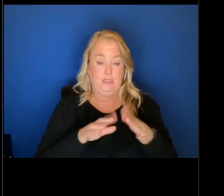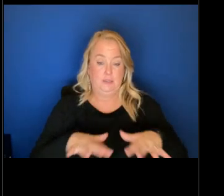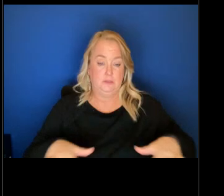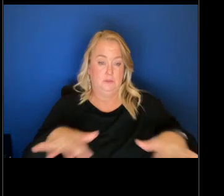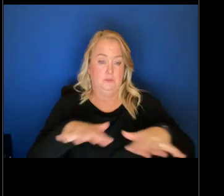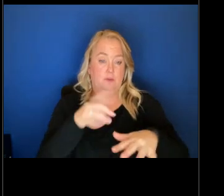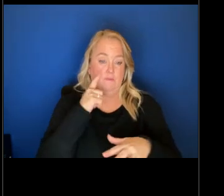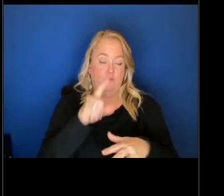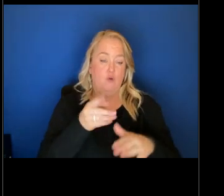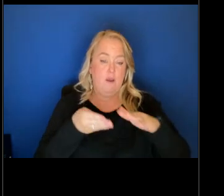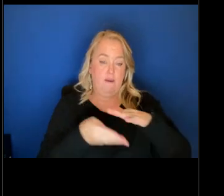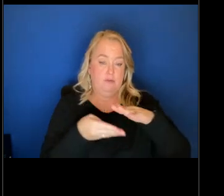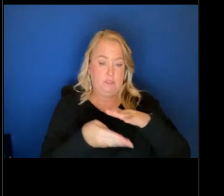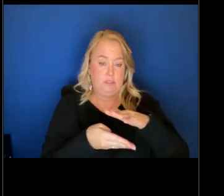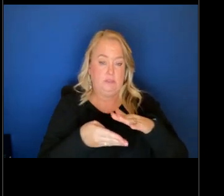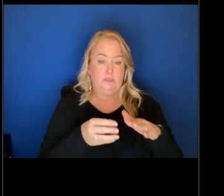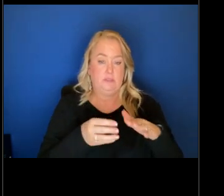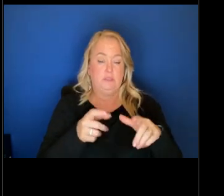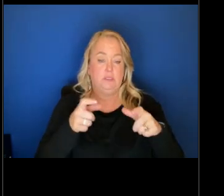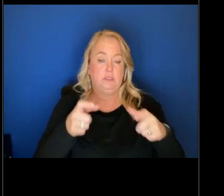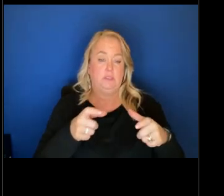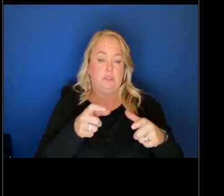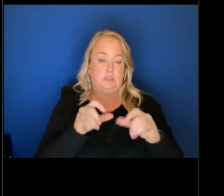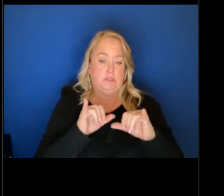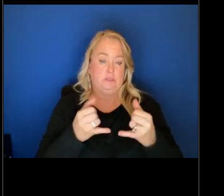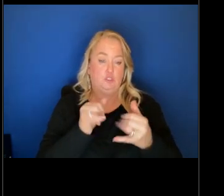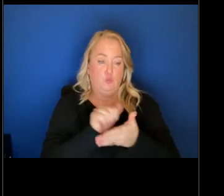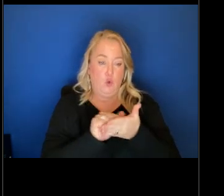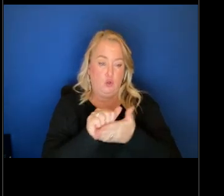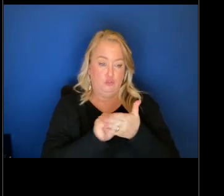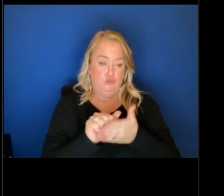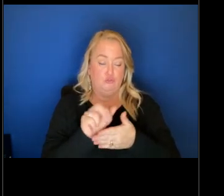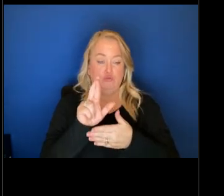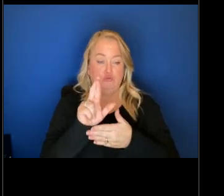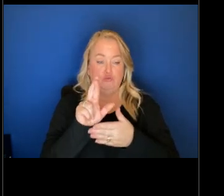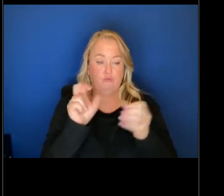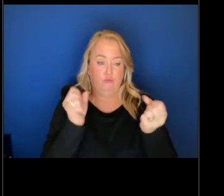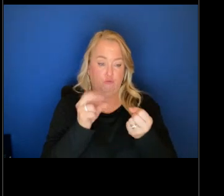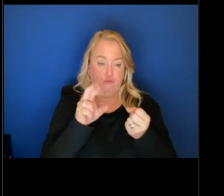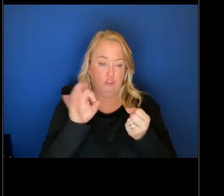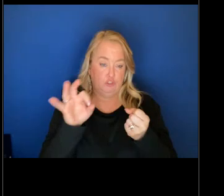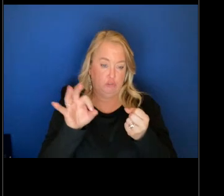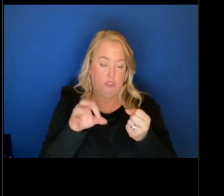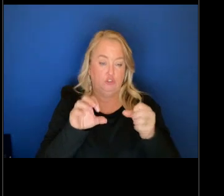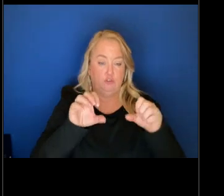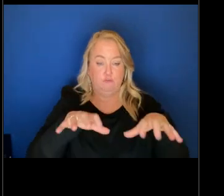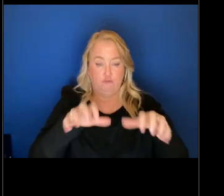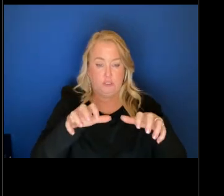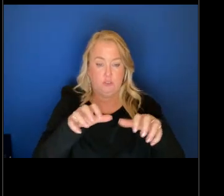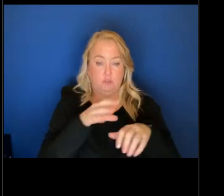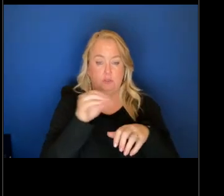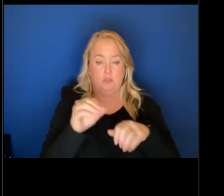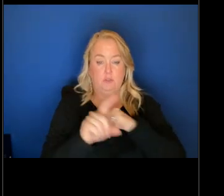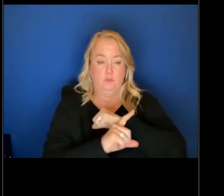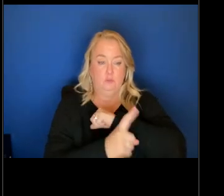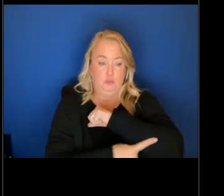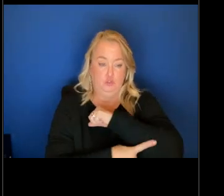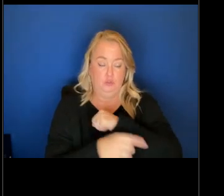dishwashers, refrigerators, freezers, and trash compactors.